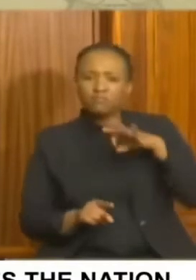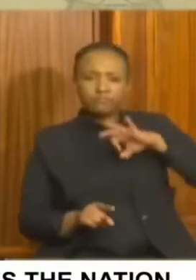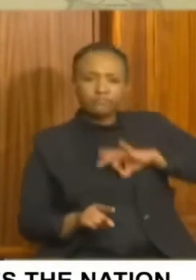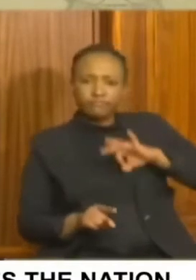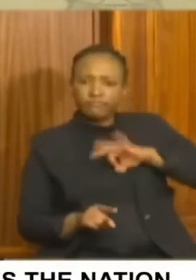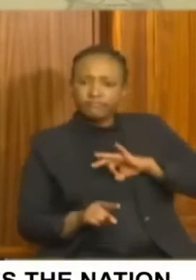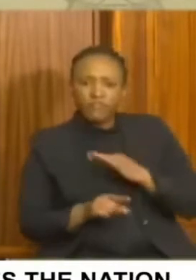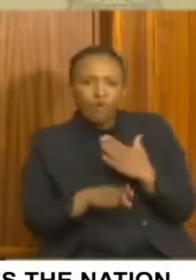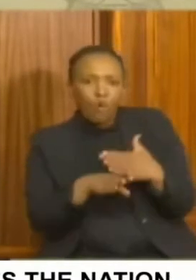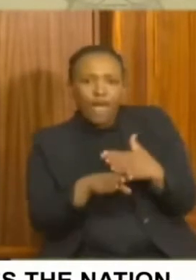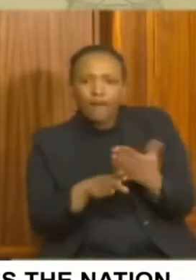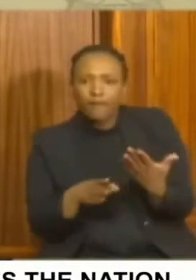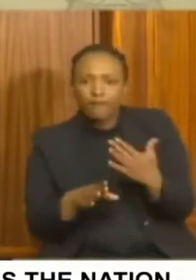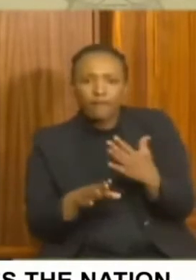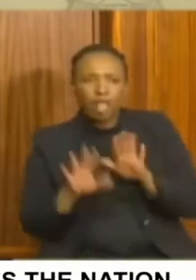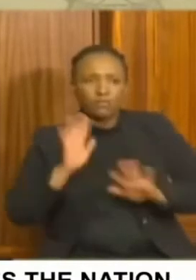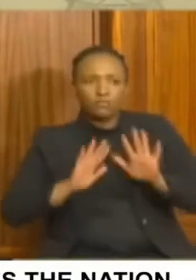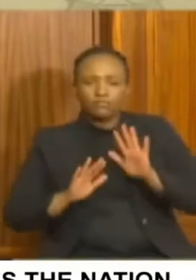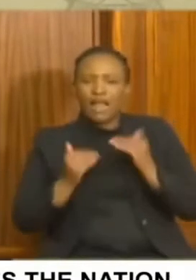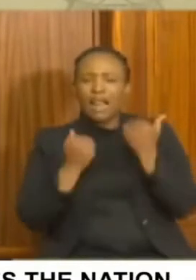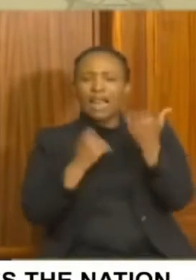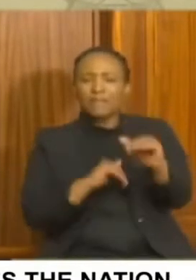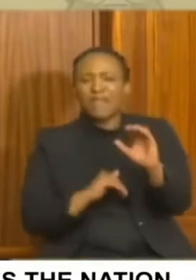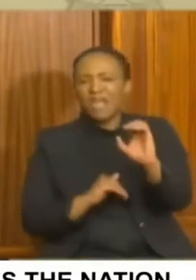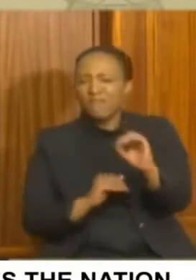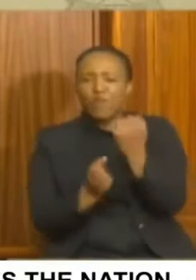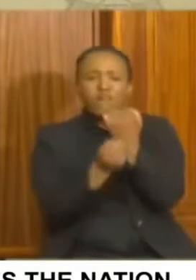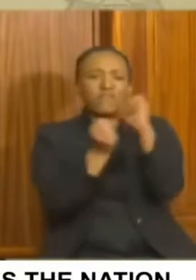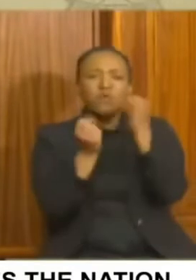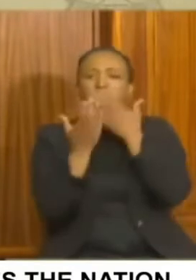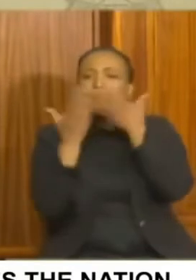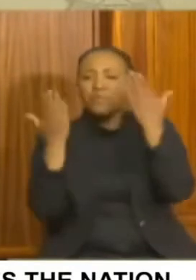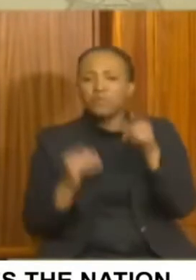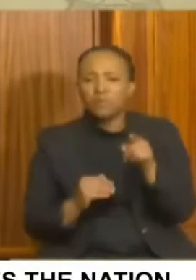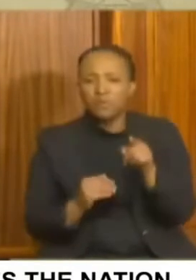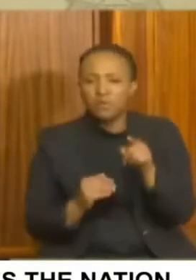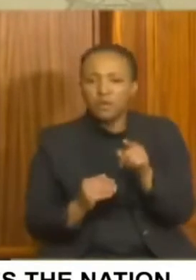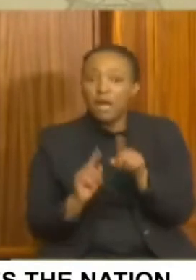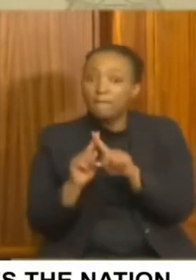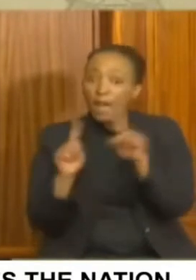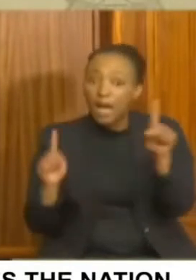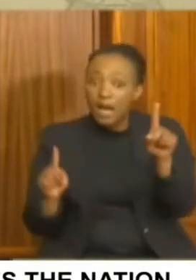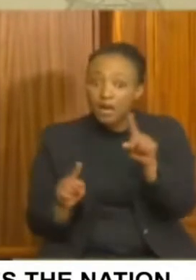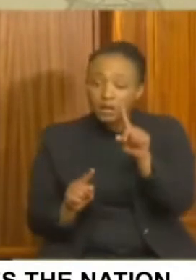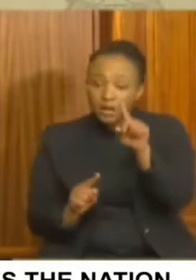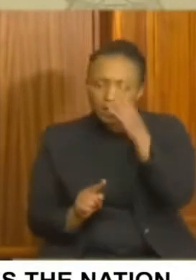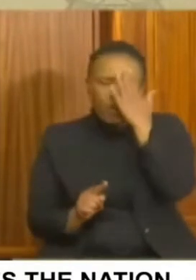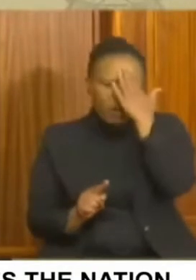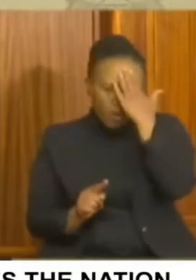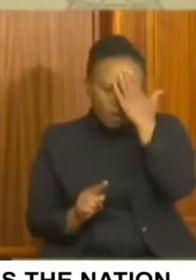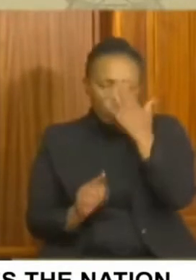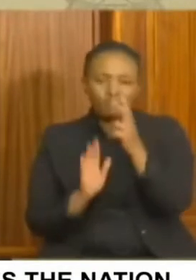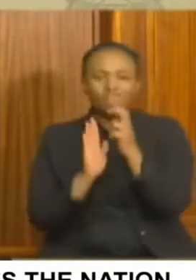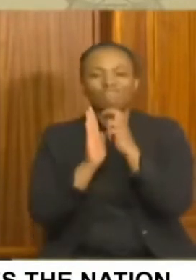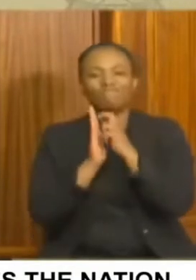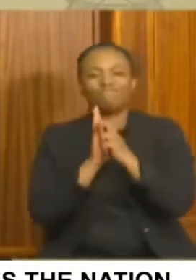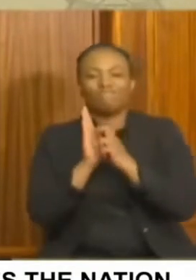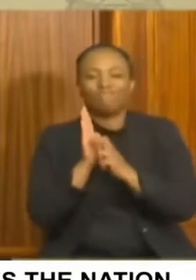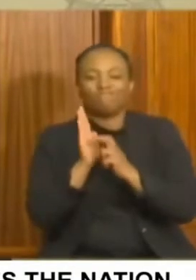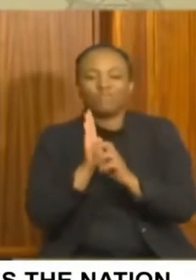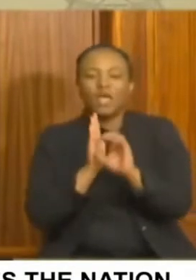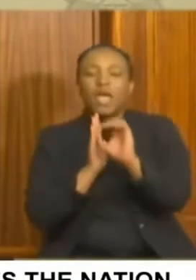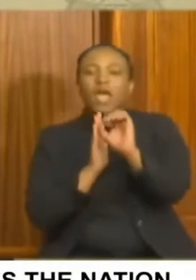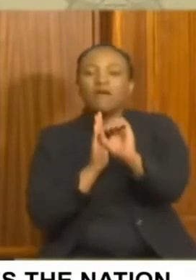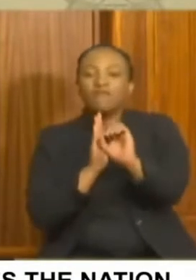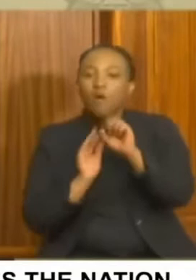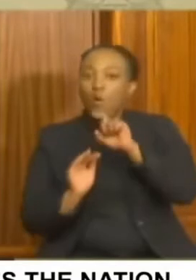them. Yet, we also know that these restrictions have been effective in